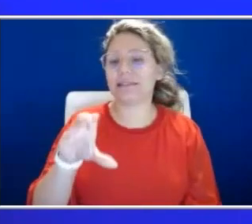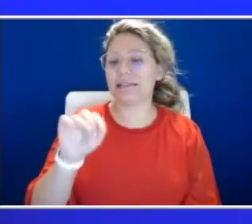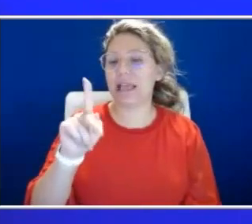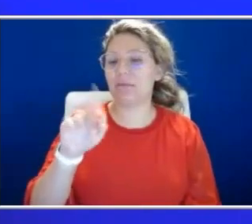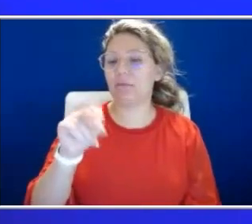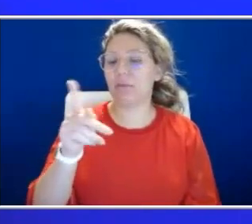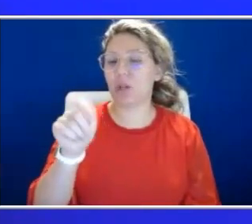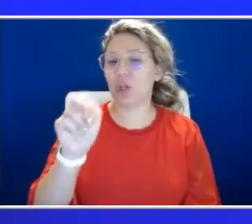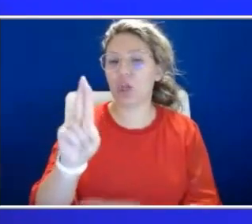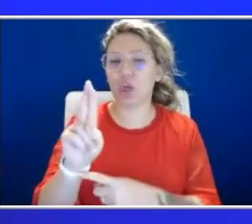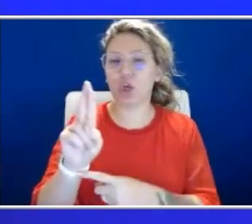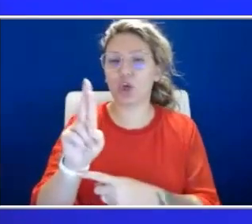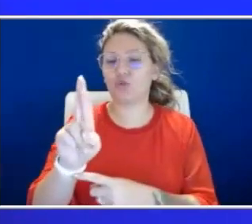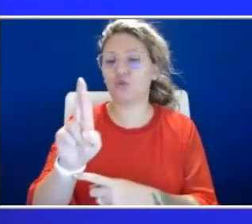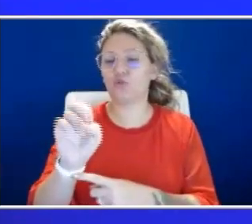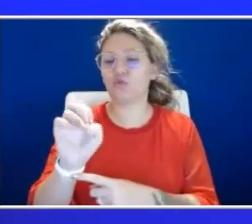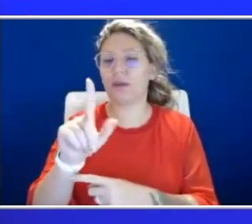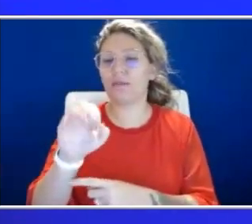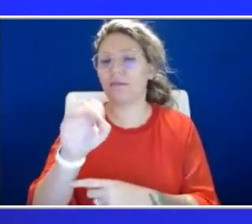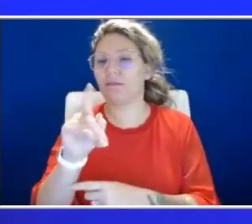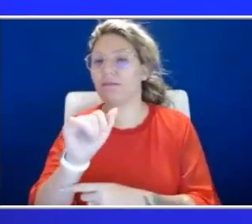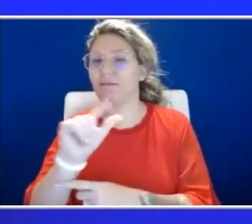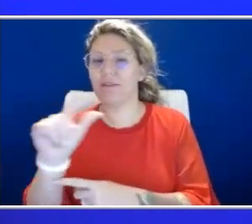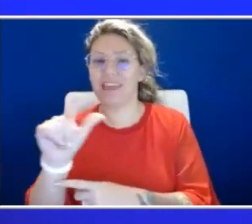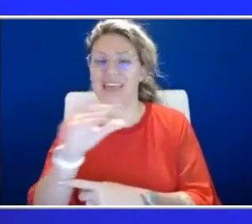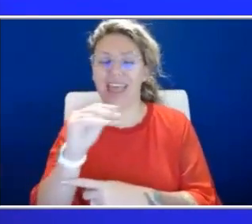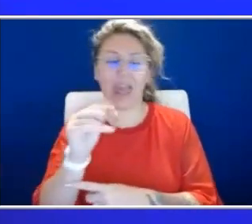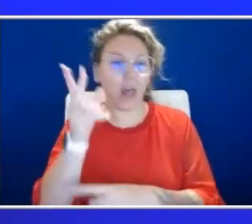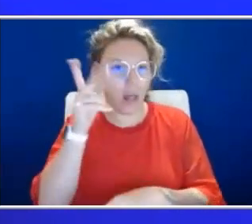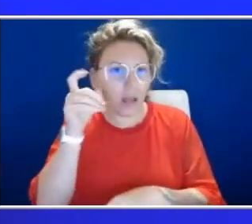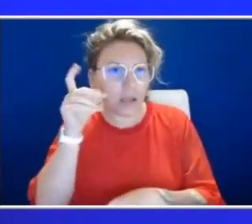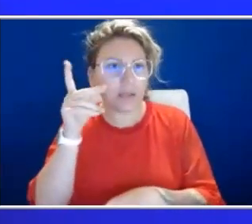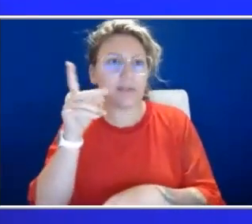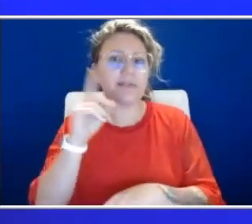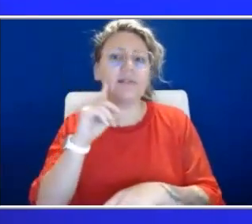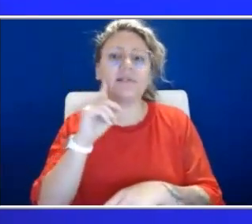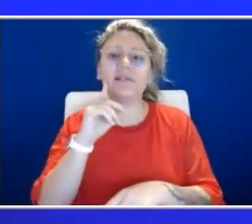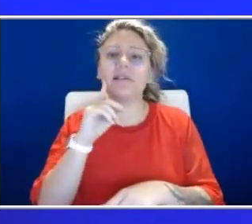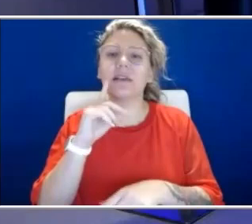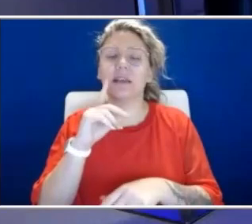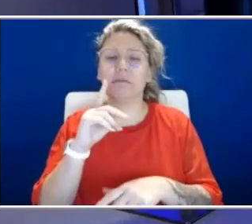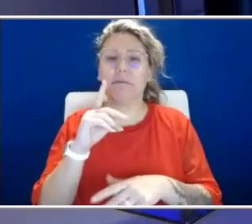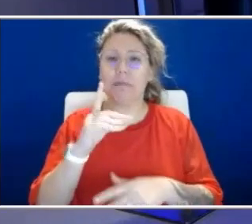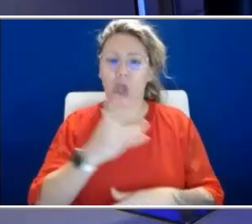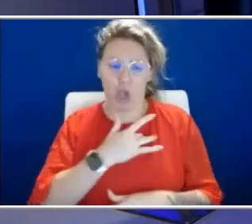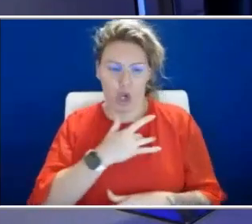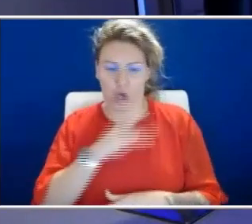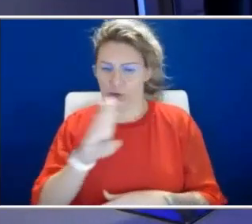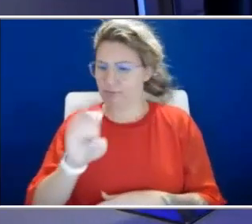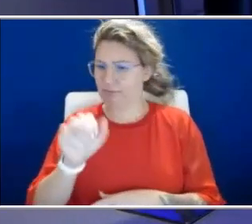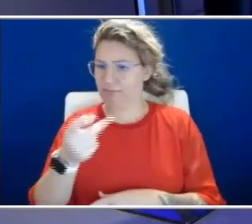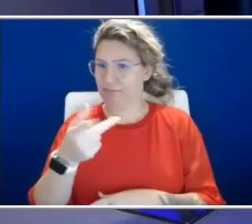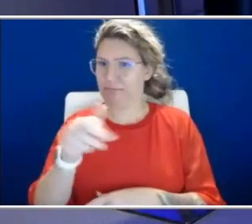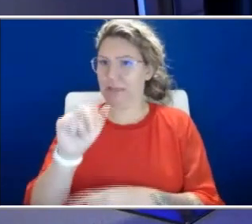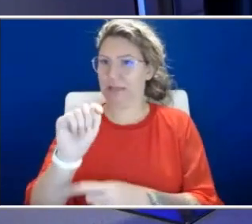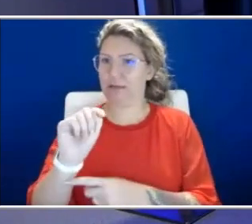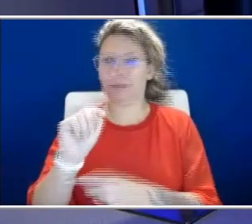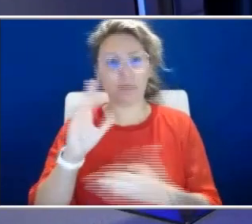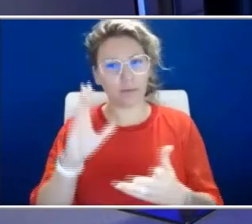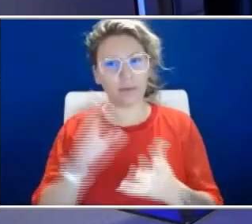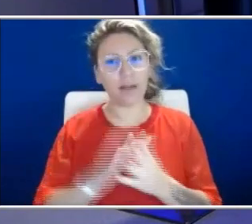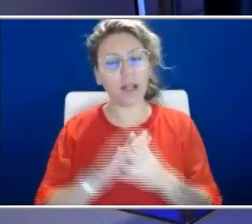we also actually listen with a Doppler to listen to the heartbeat of the flap. So are you able to restore the